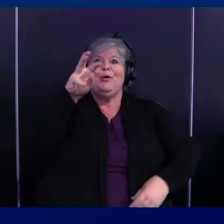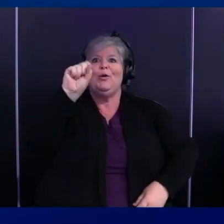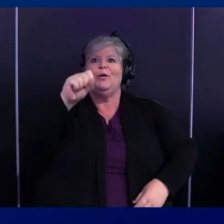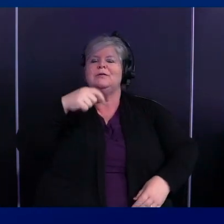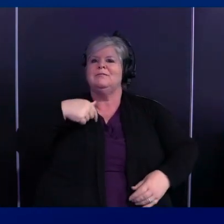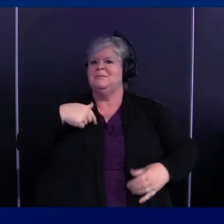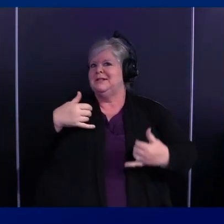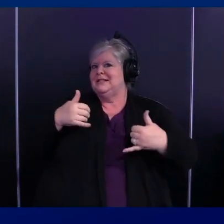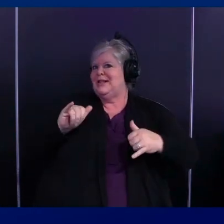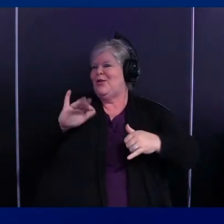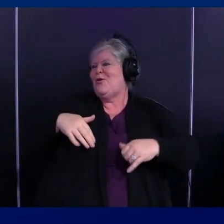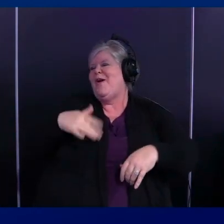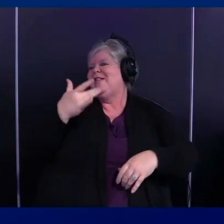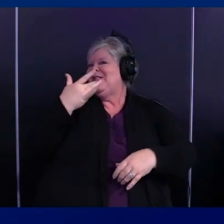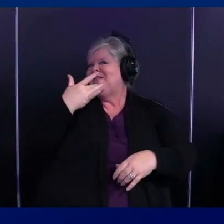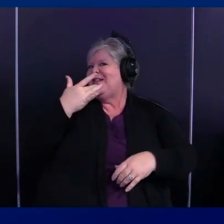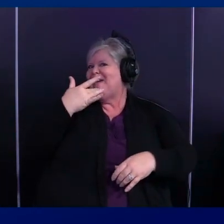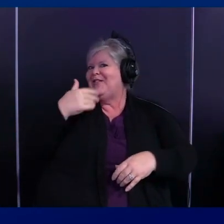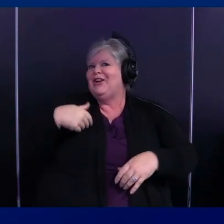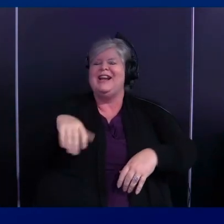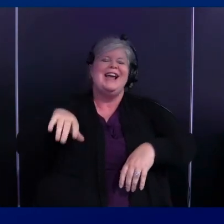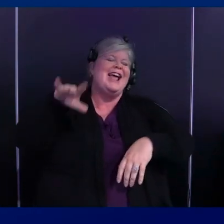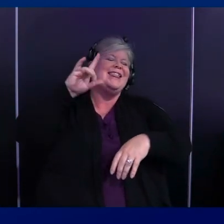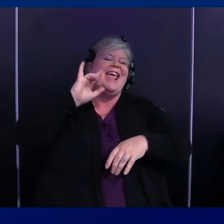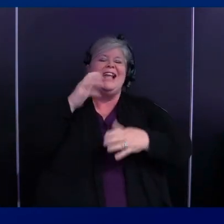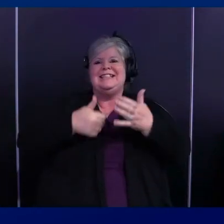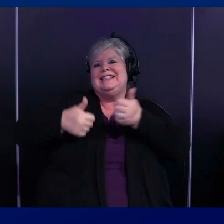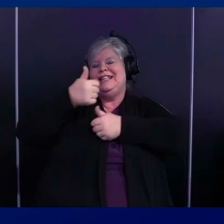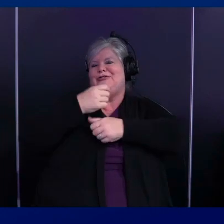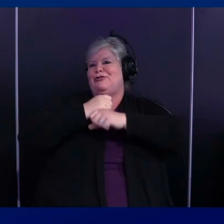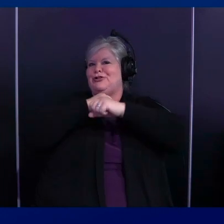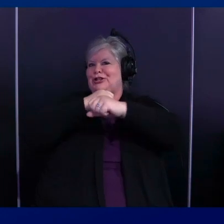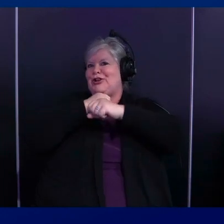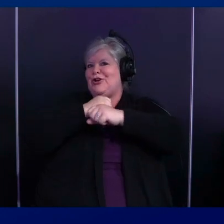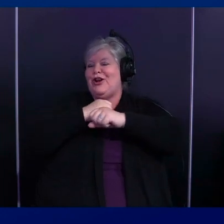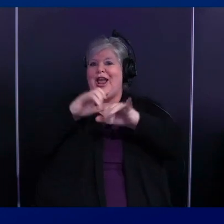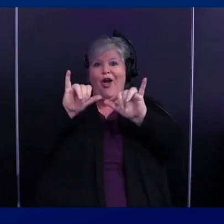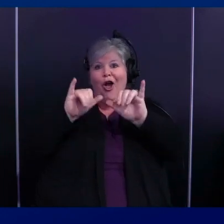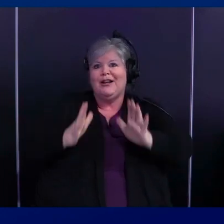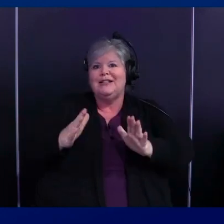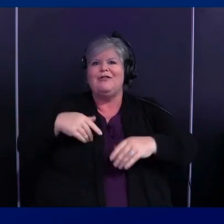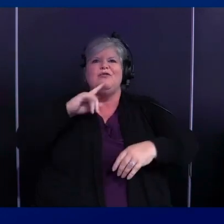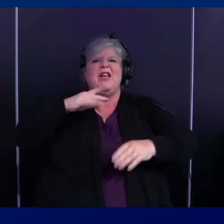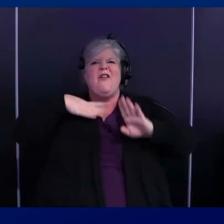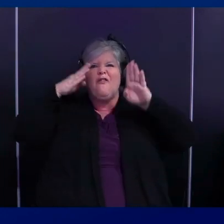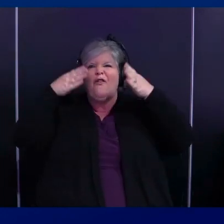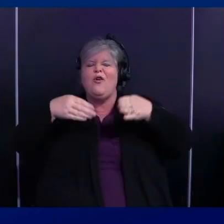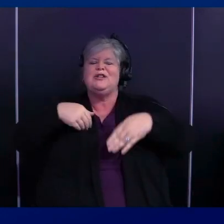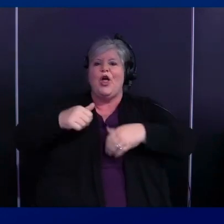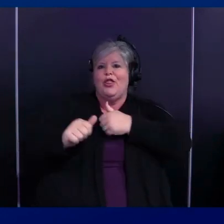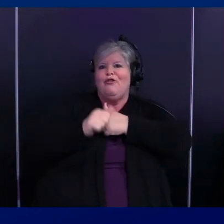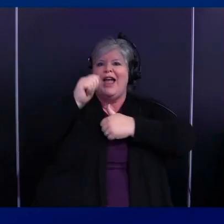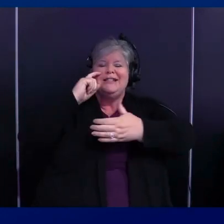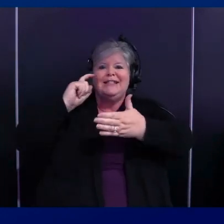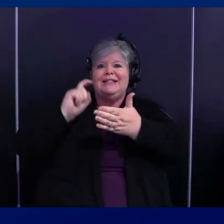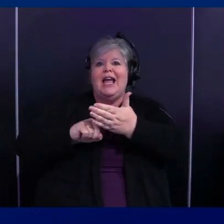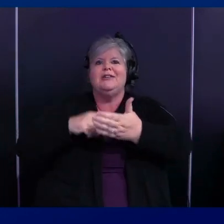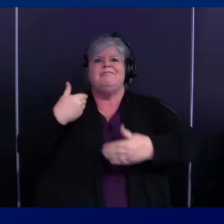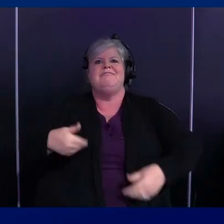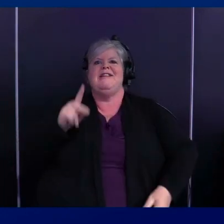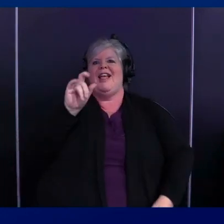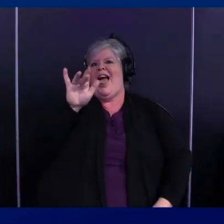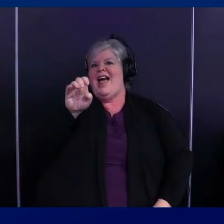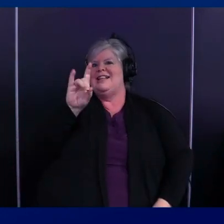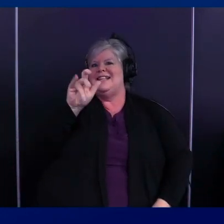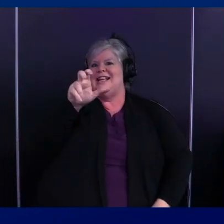favorite neighborhood-friendly senior security solution architect that focuses on threat detection and incident response, Kyle Dickinson. And I have my